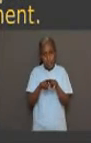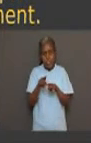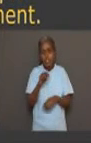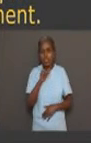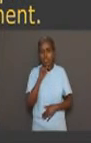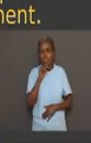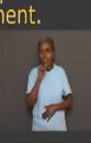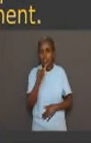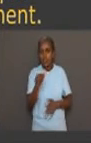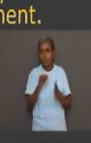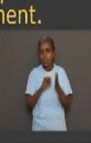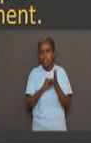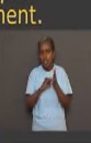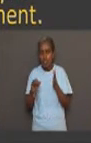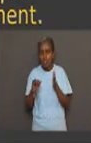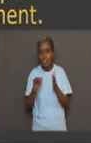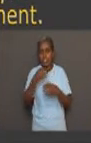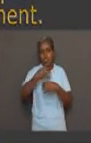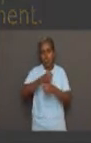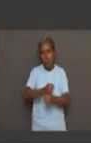not infer the conclusion.